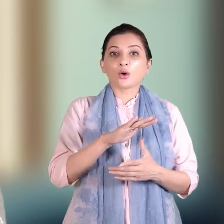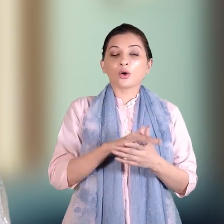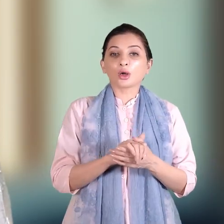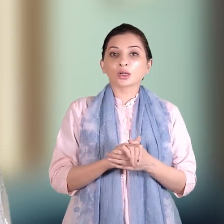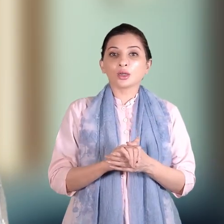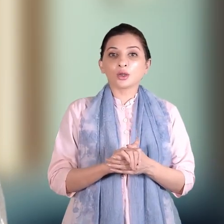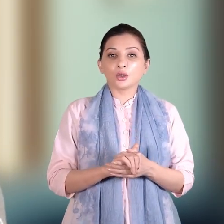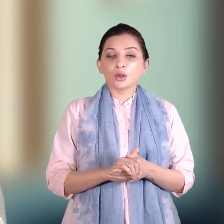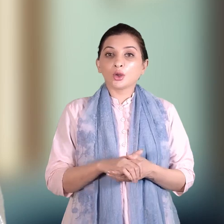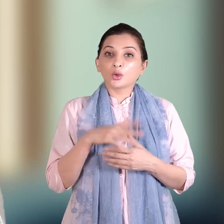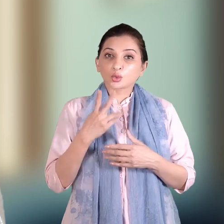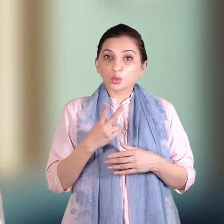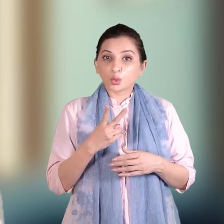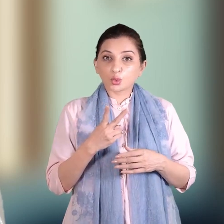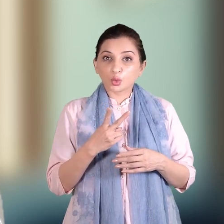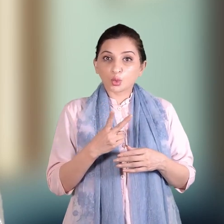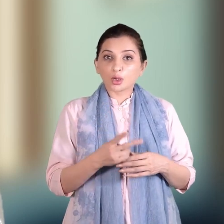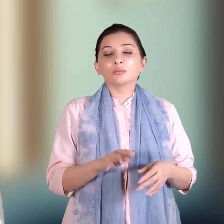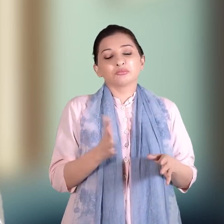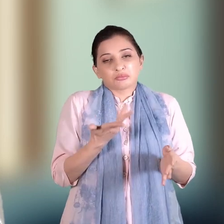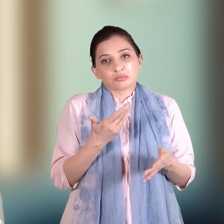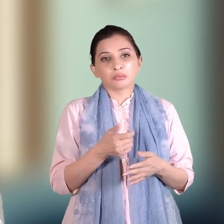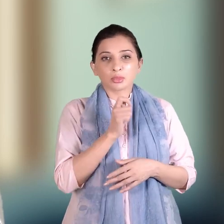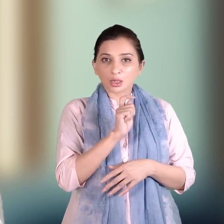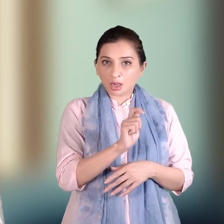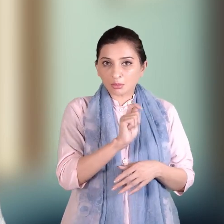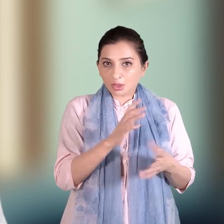in both cases, there's a lot of